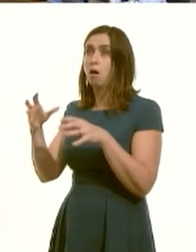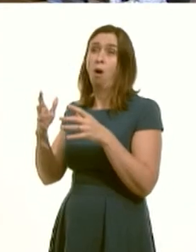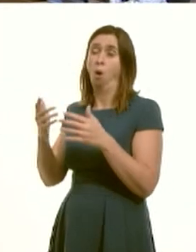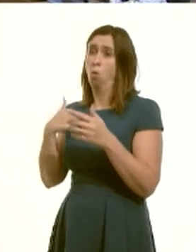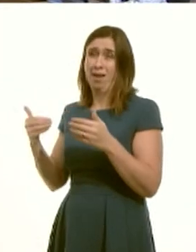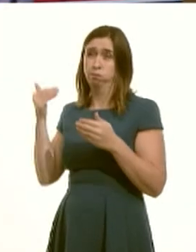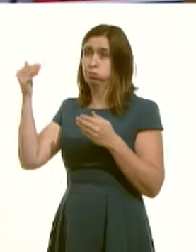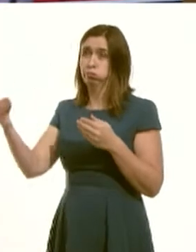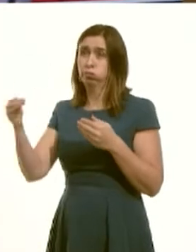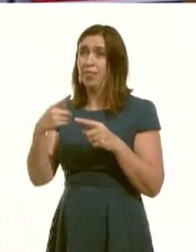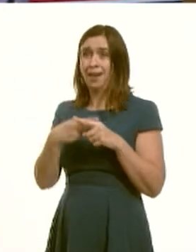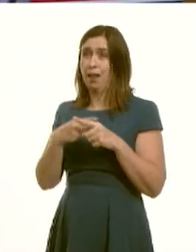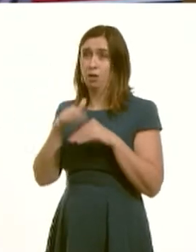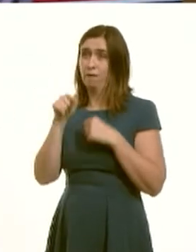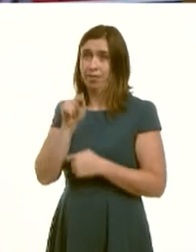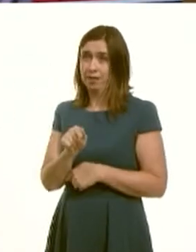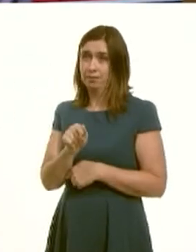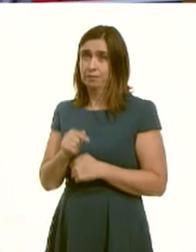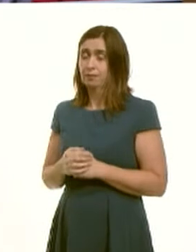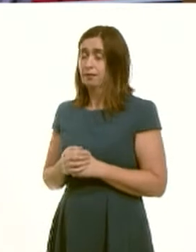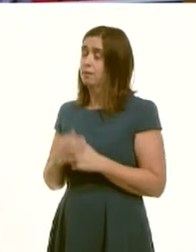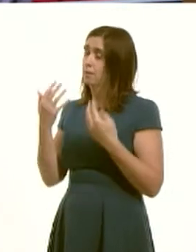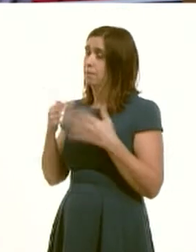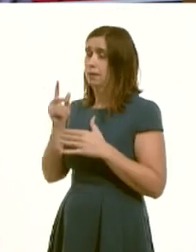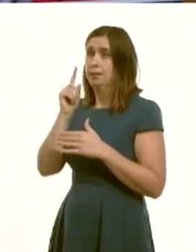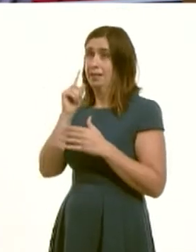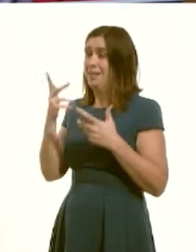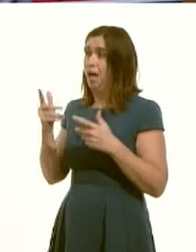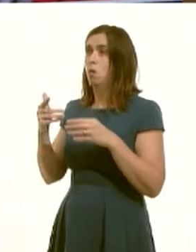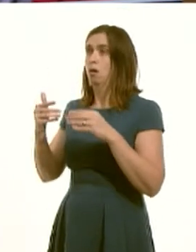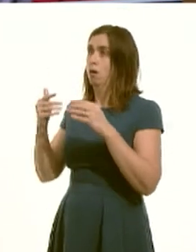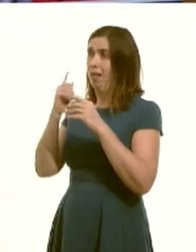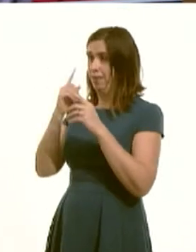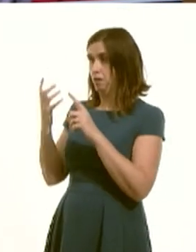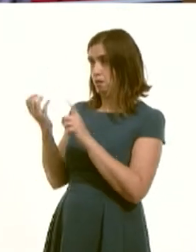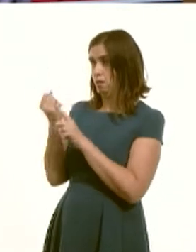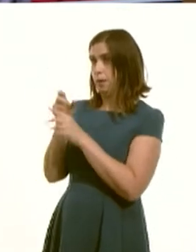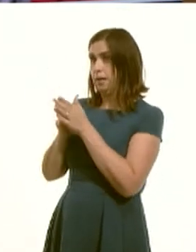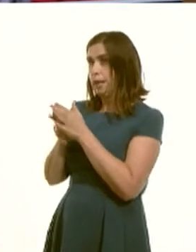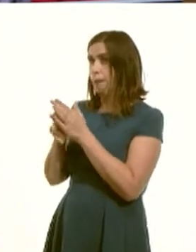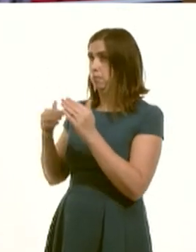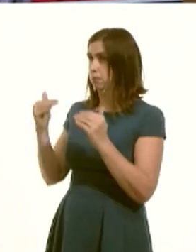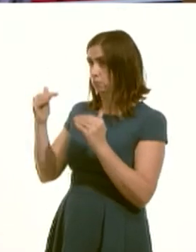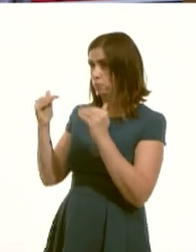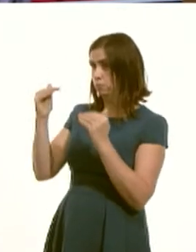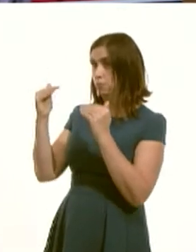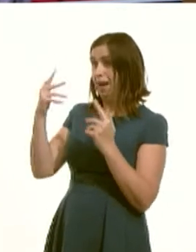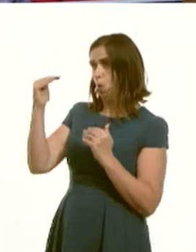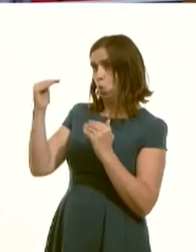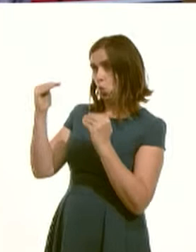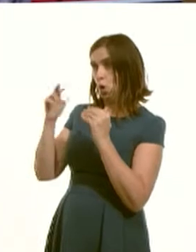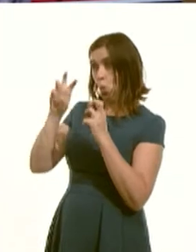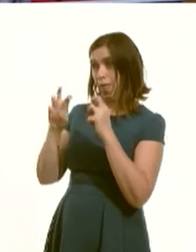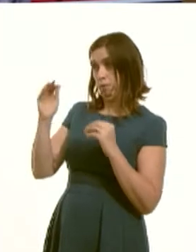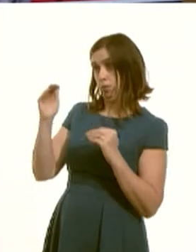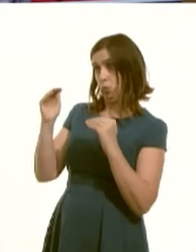in England. We are seeing the gap in terms of performance closing, and closing, I believe, rapidly. We have the strategy, as I said, that's being